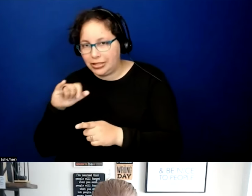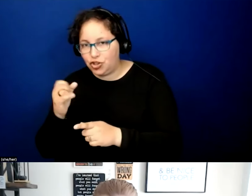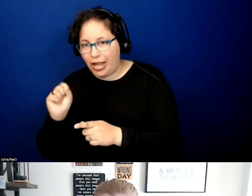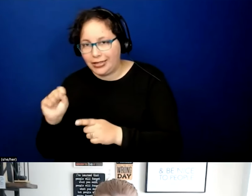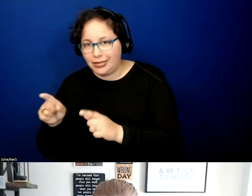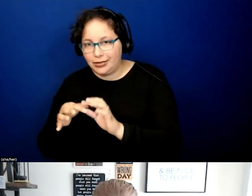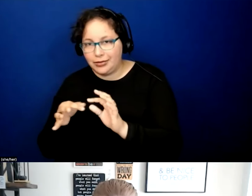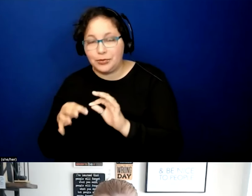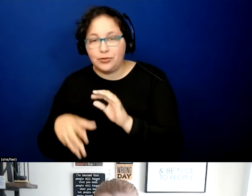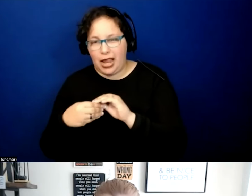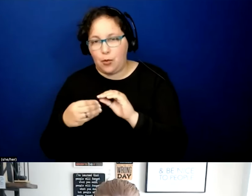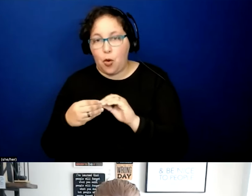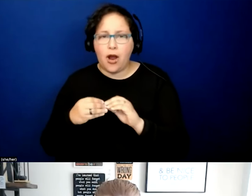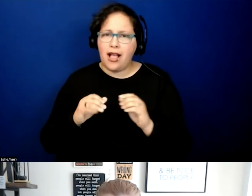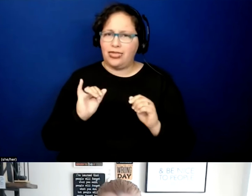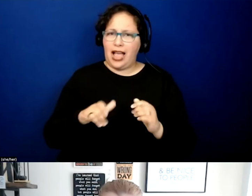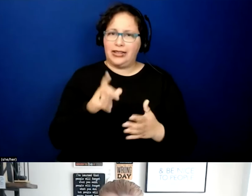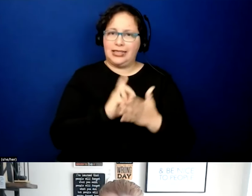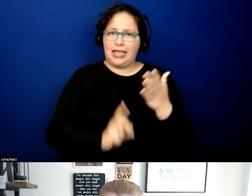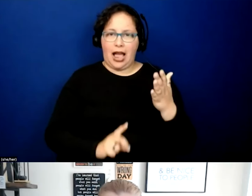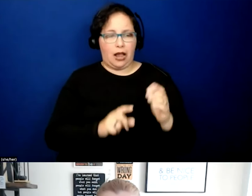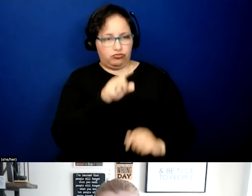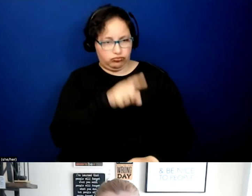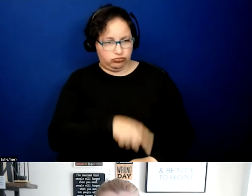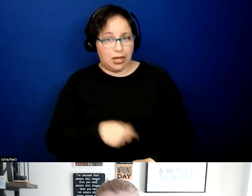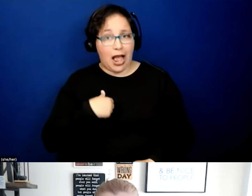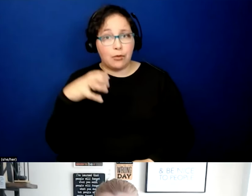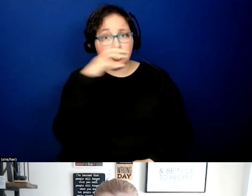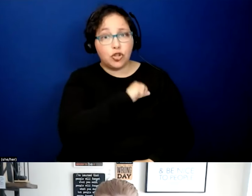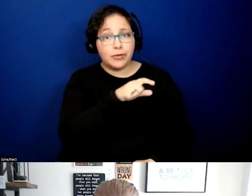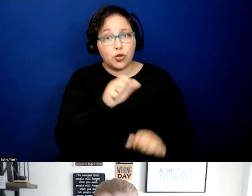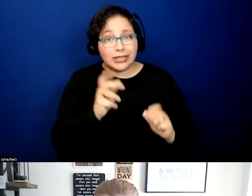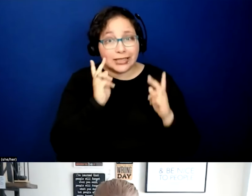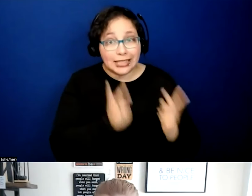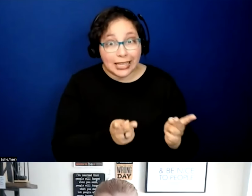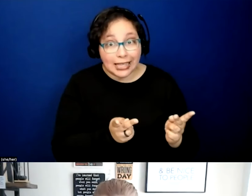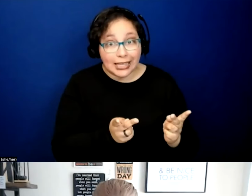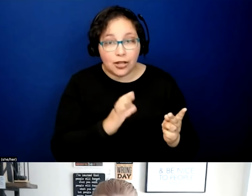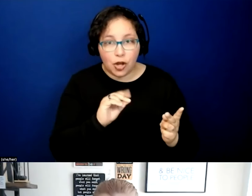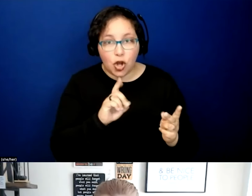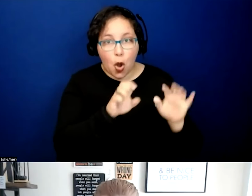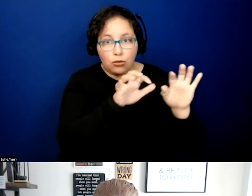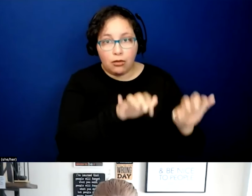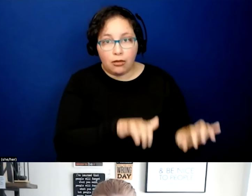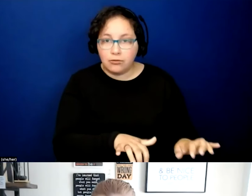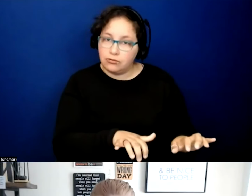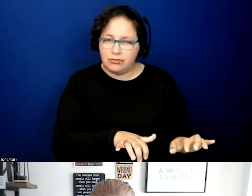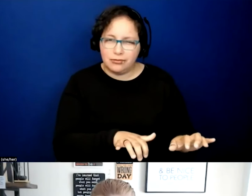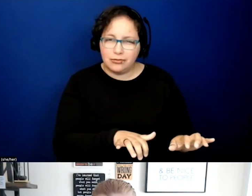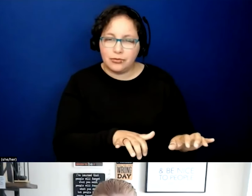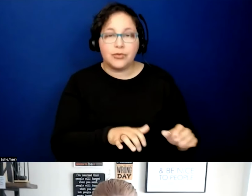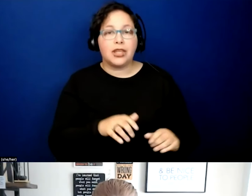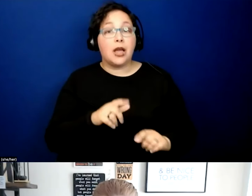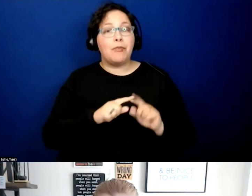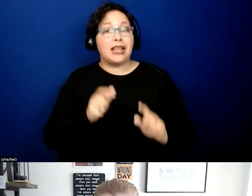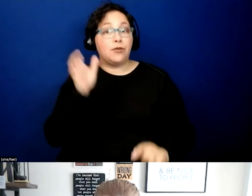how this were designed, assuming that you can see the code on the screen instead of navigate the code by